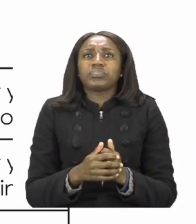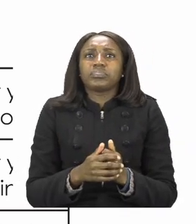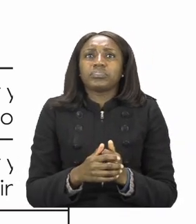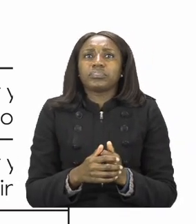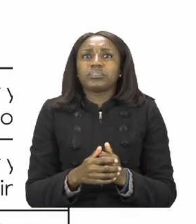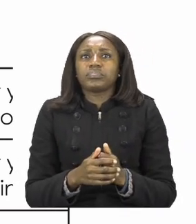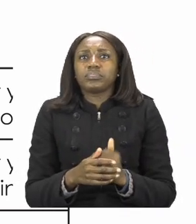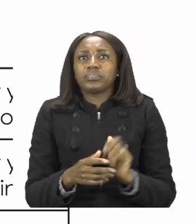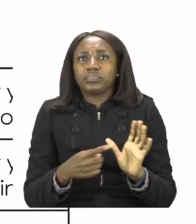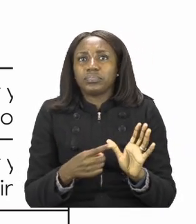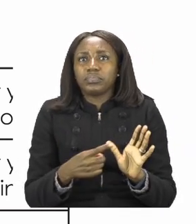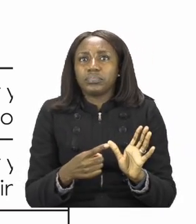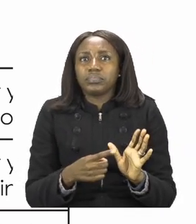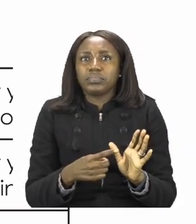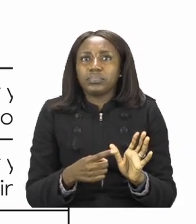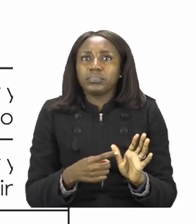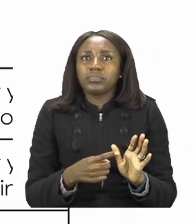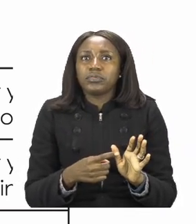Make sure